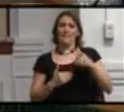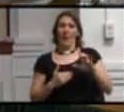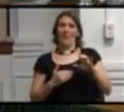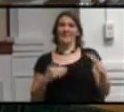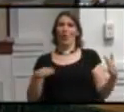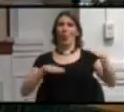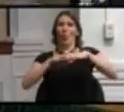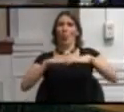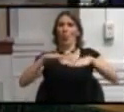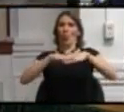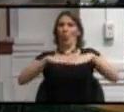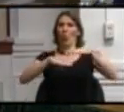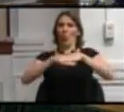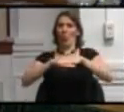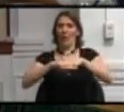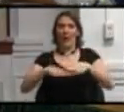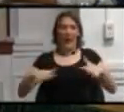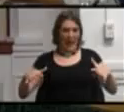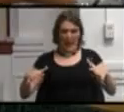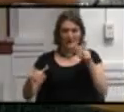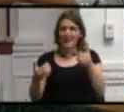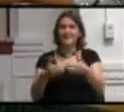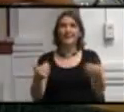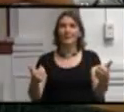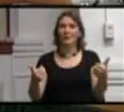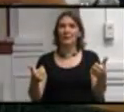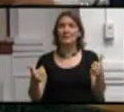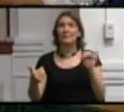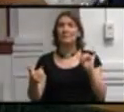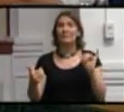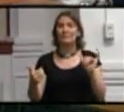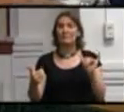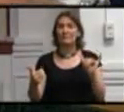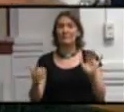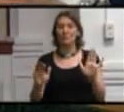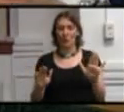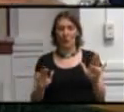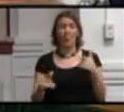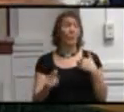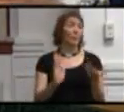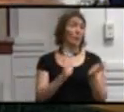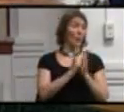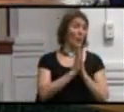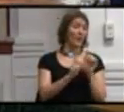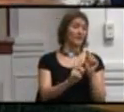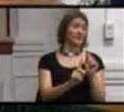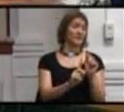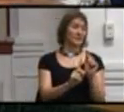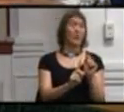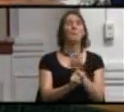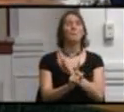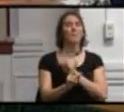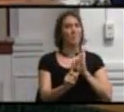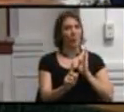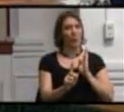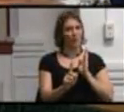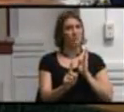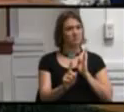spaces in another section of the lot. And so we requested, and the board